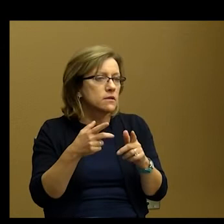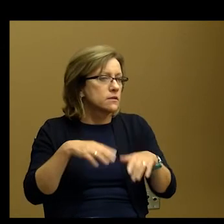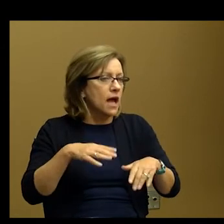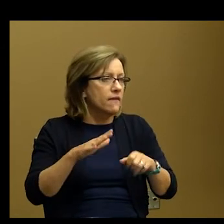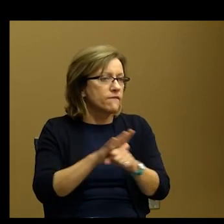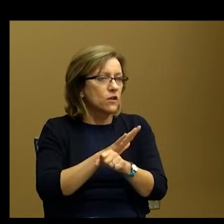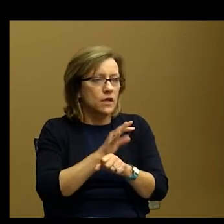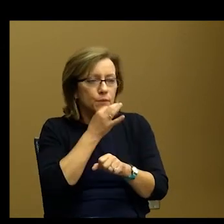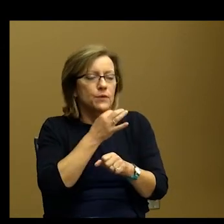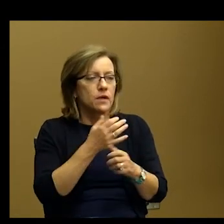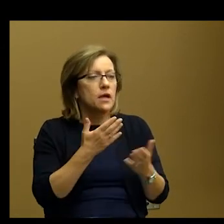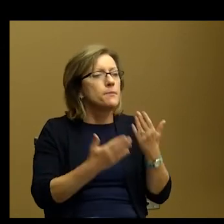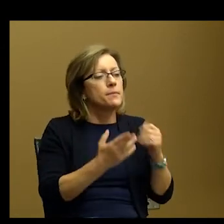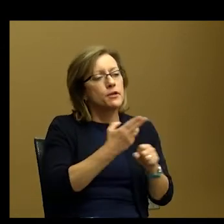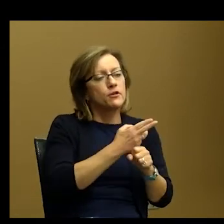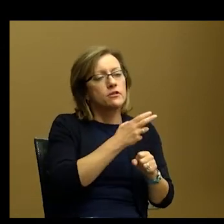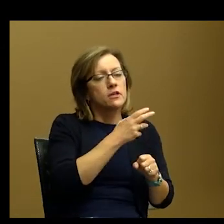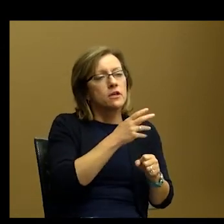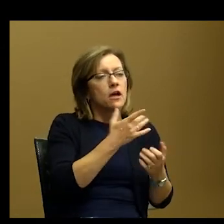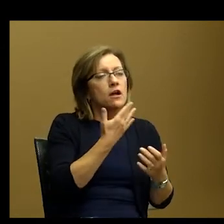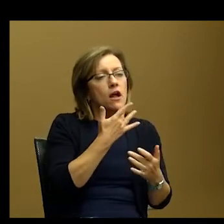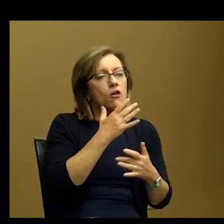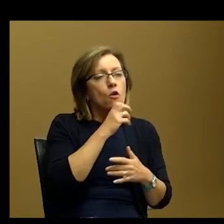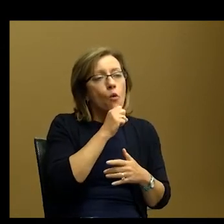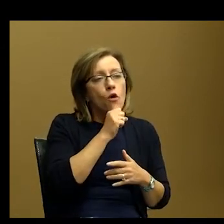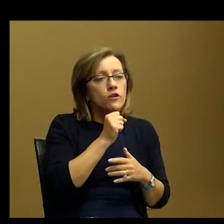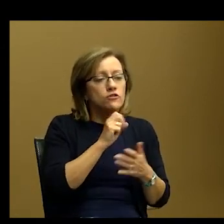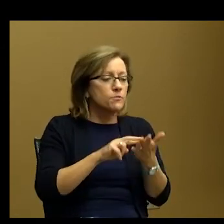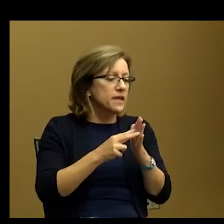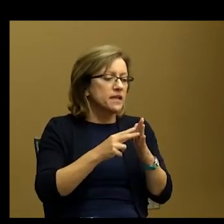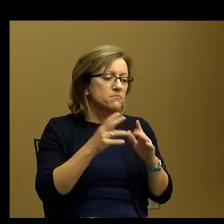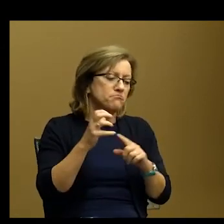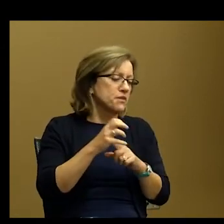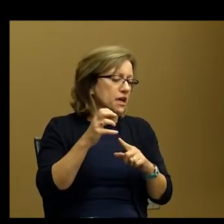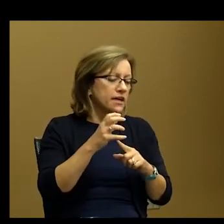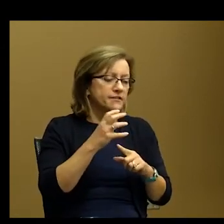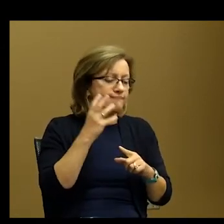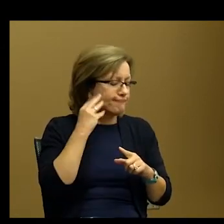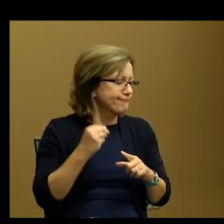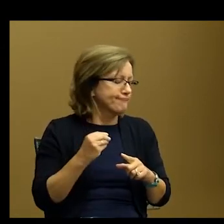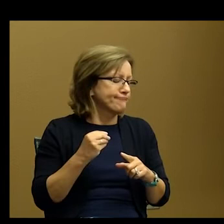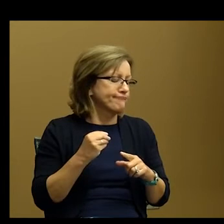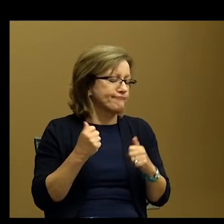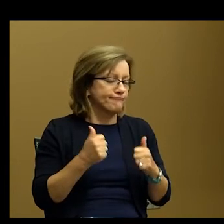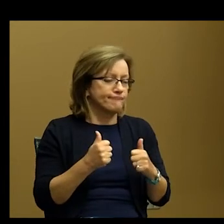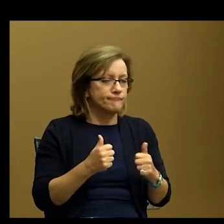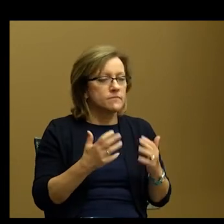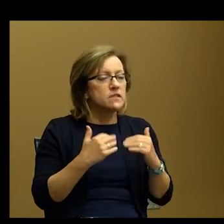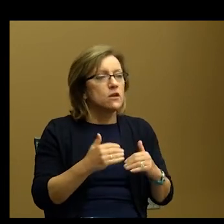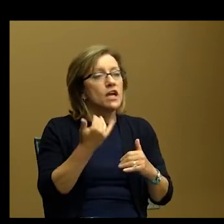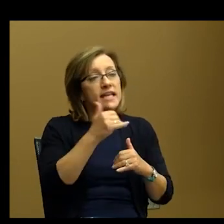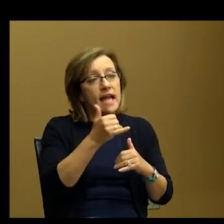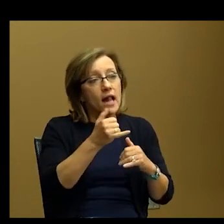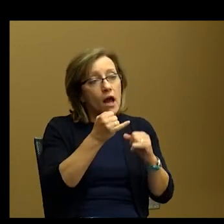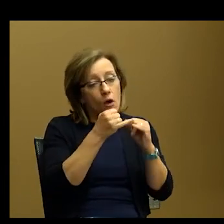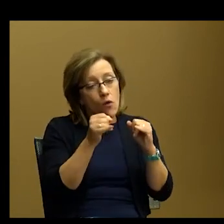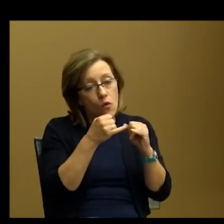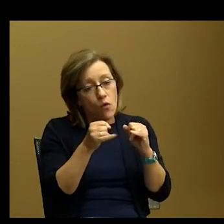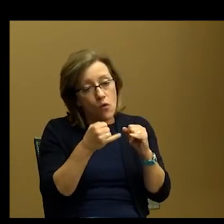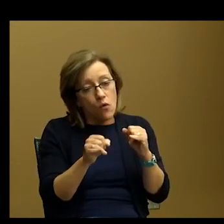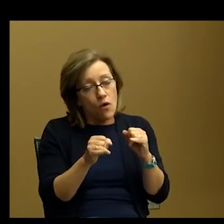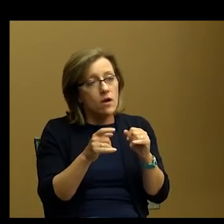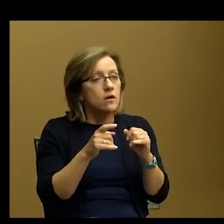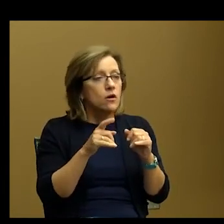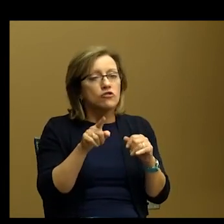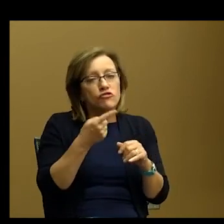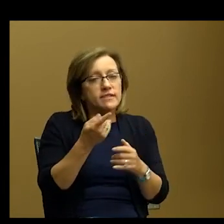the color orange to say it's mastered. I might use yellow and put lines in it, or just